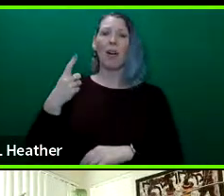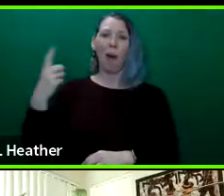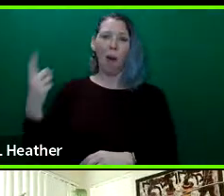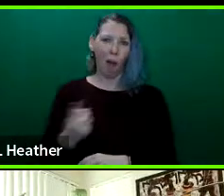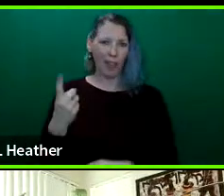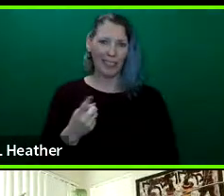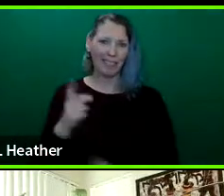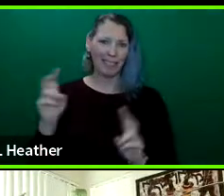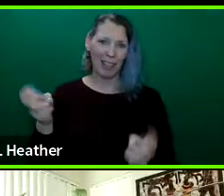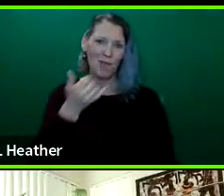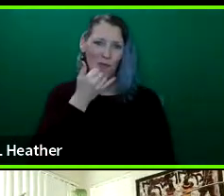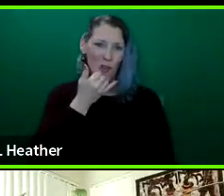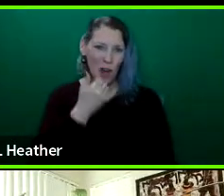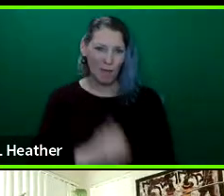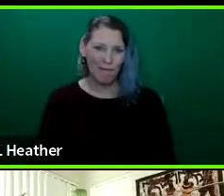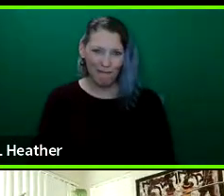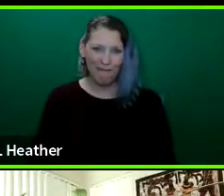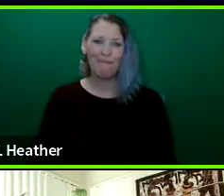wrong,